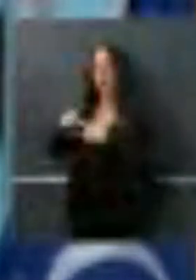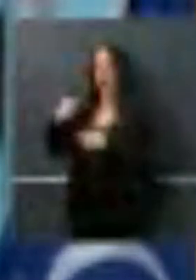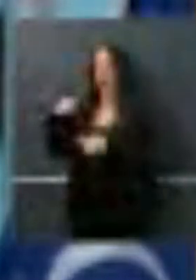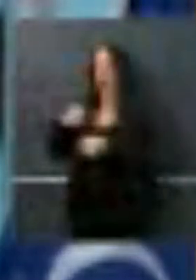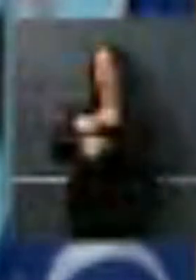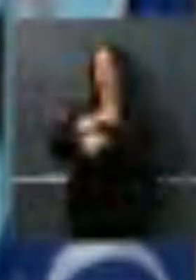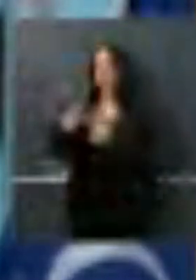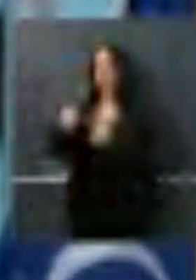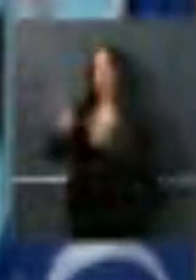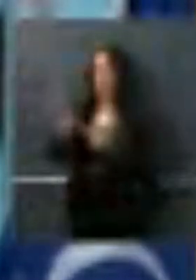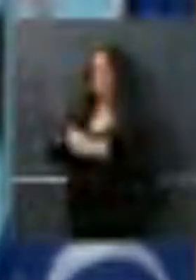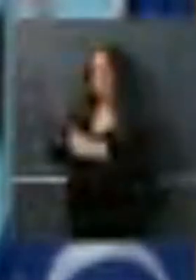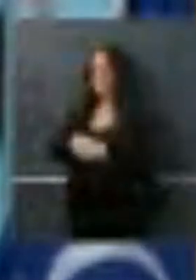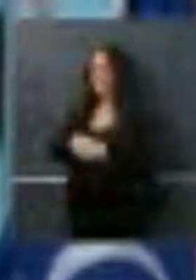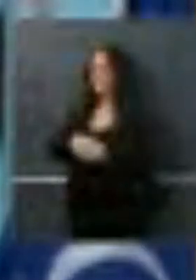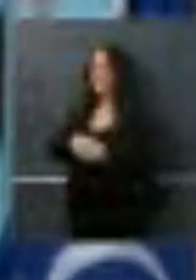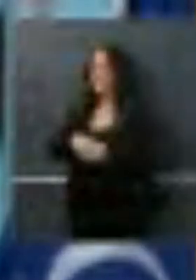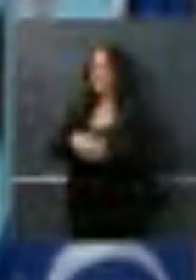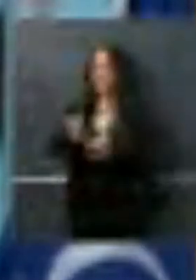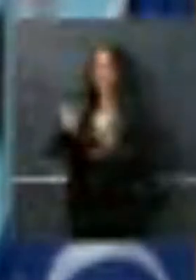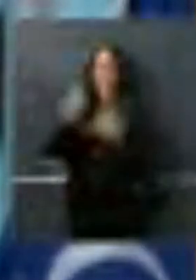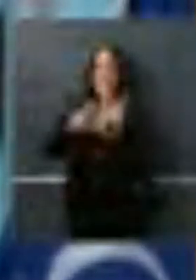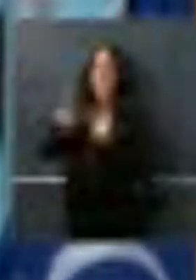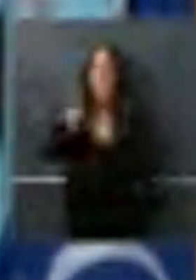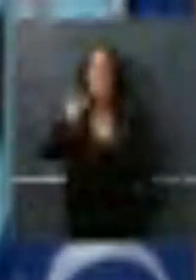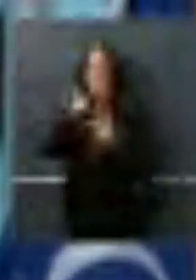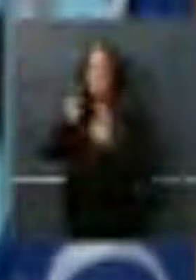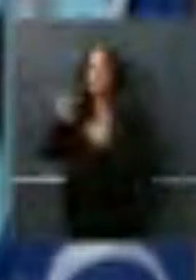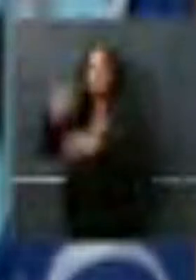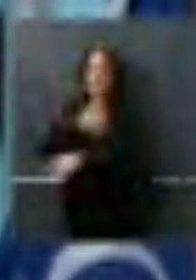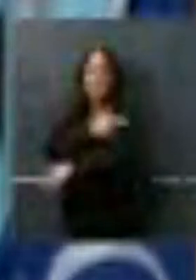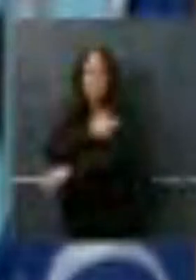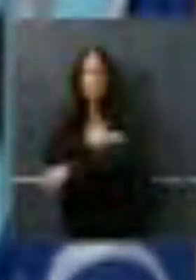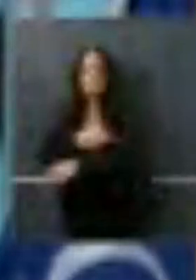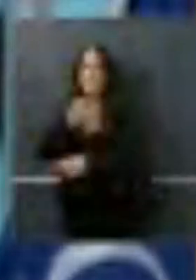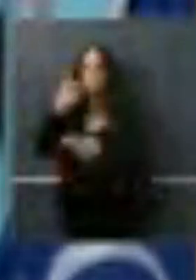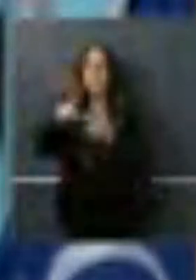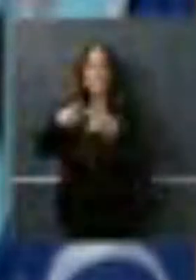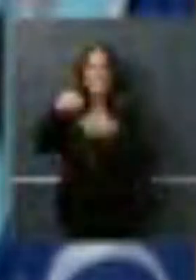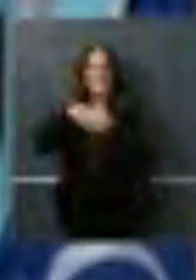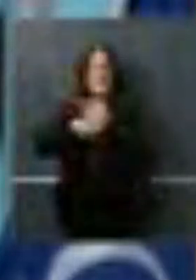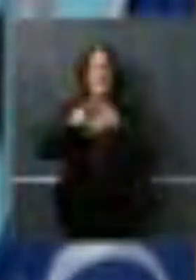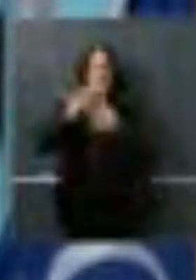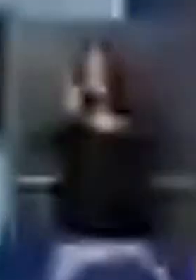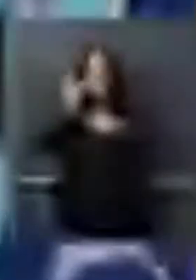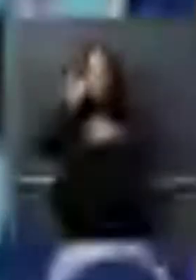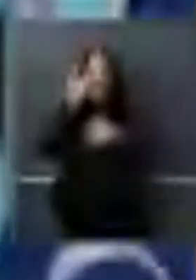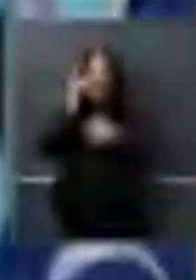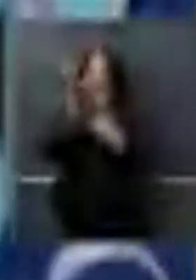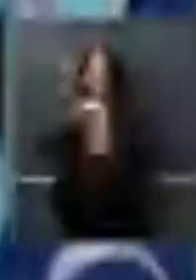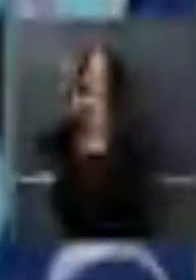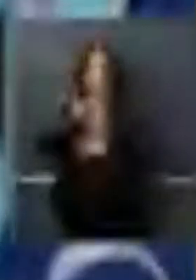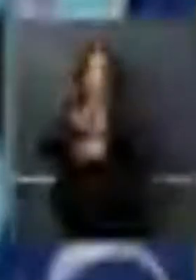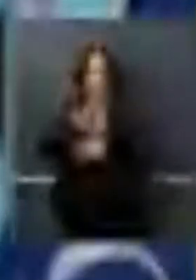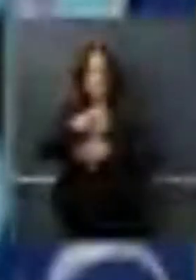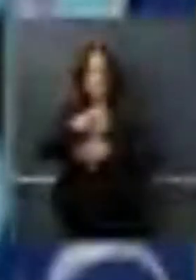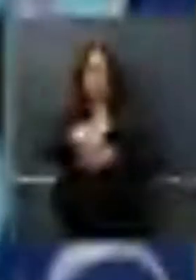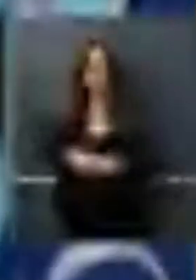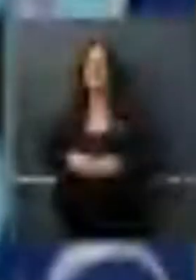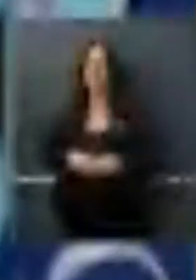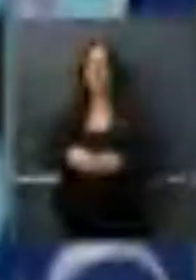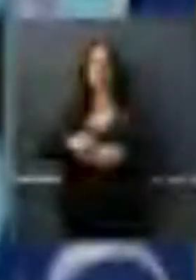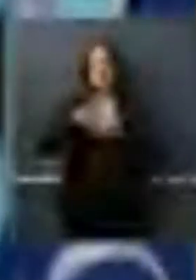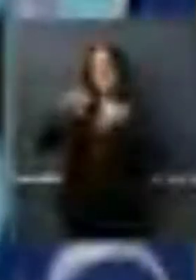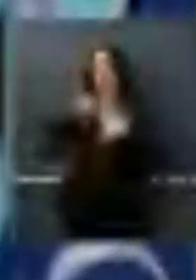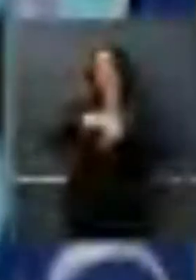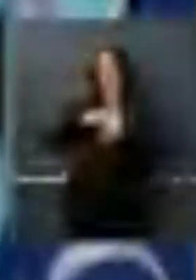of ICU patients. We saw 4 things happen at the same time. I mentioned just a few days ago, we saw the